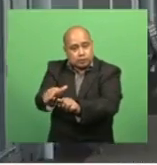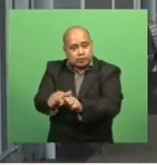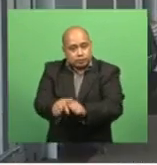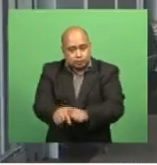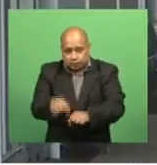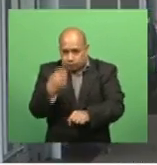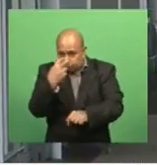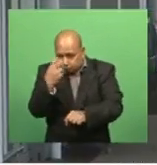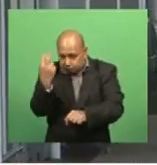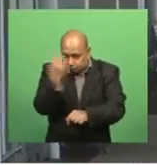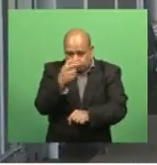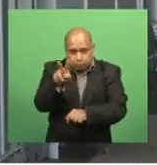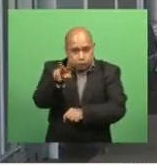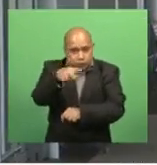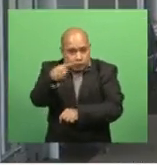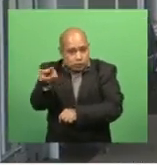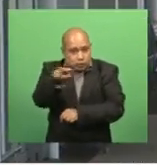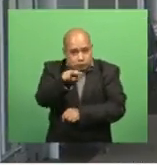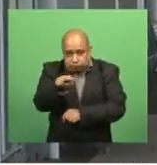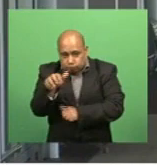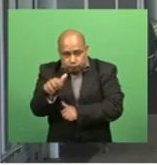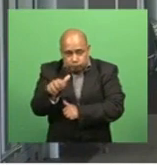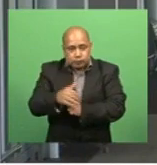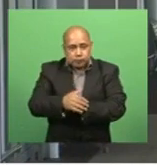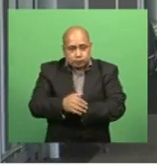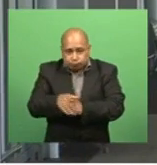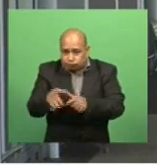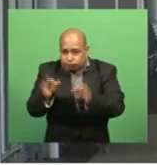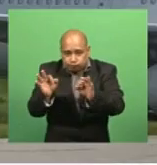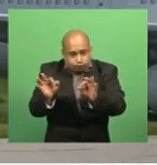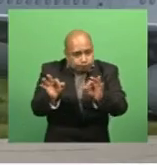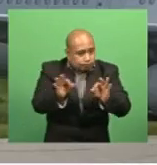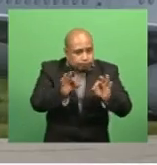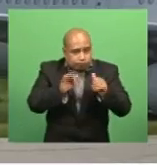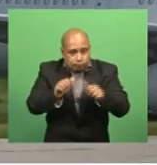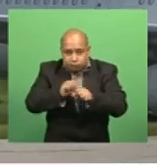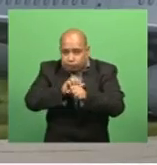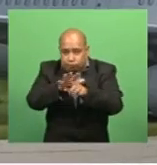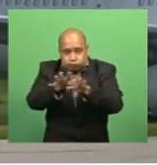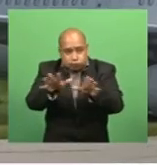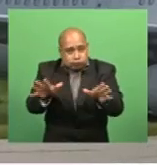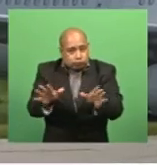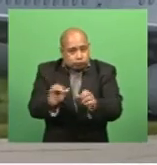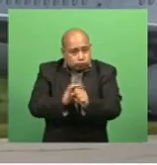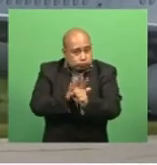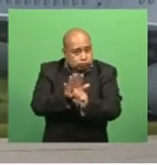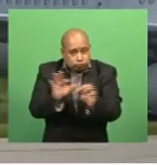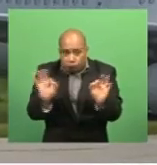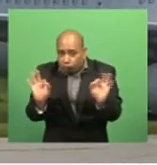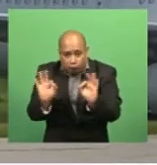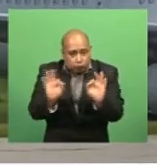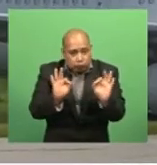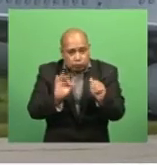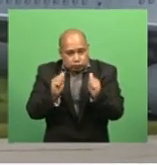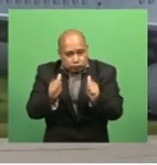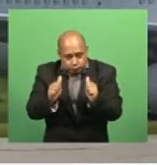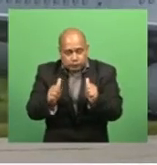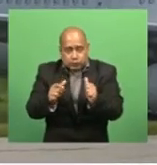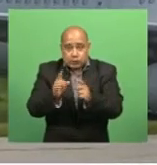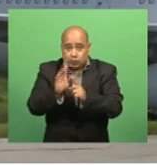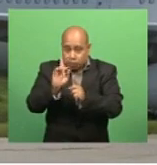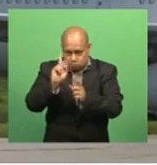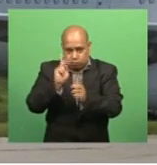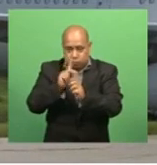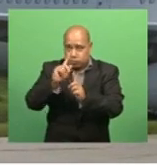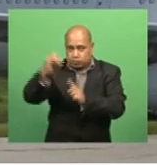officials. This is a measure to ensure that there is no spread of COVID-19, especially from those coming in from abroad who potentially